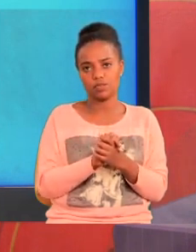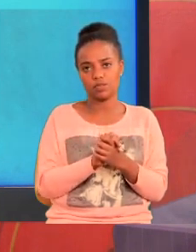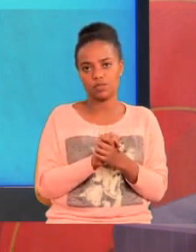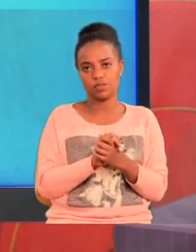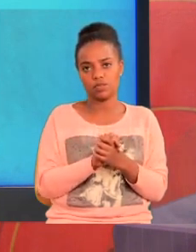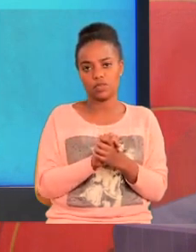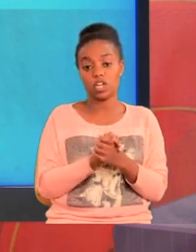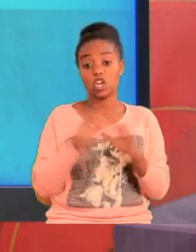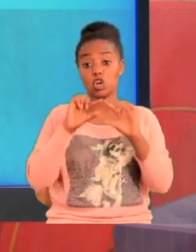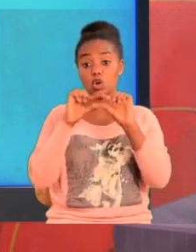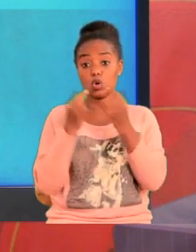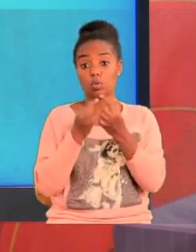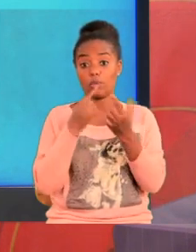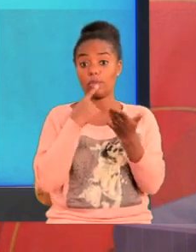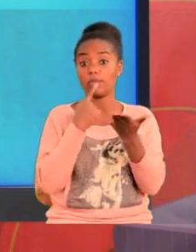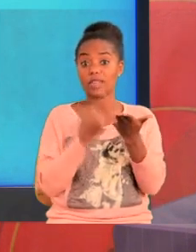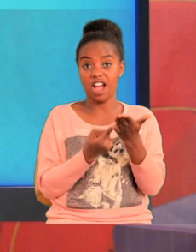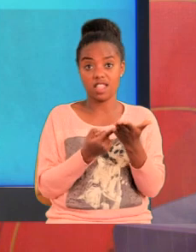for group data,